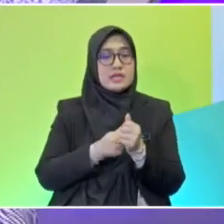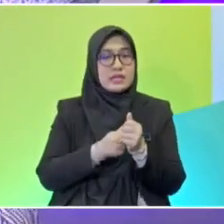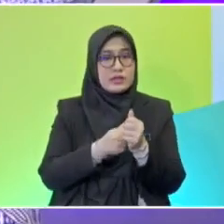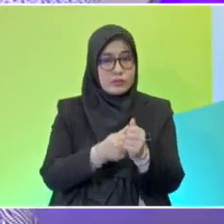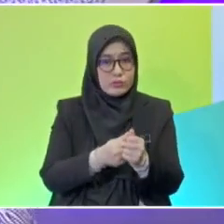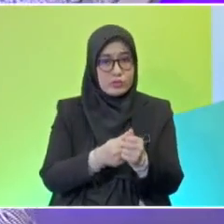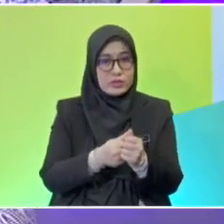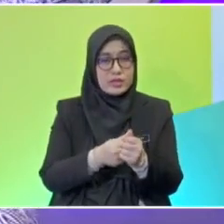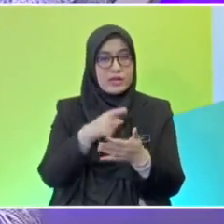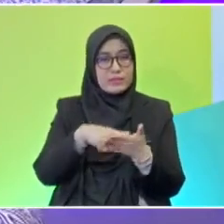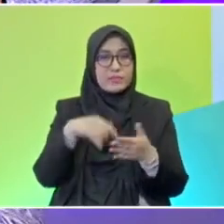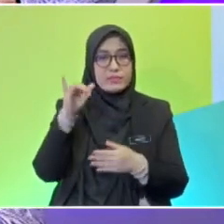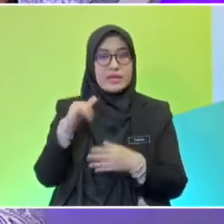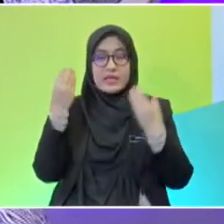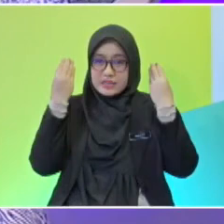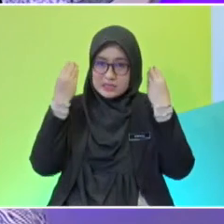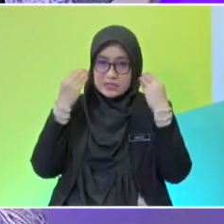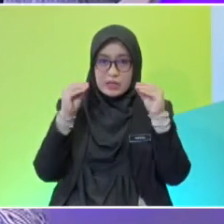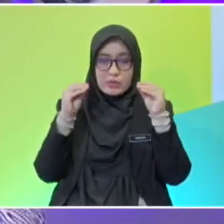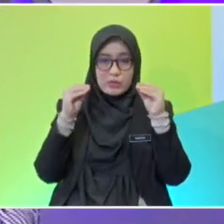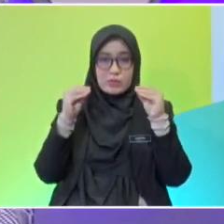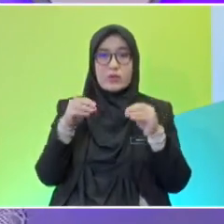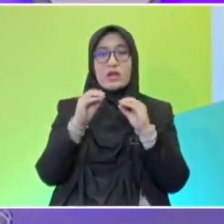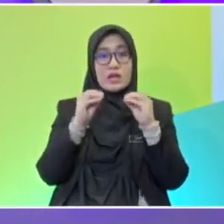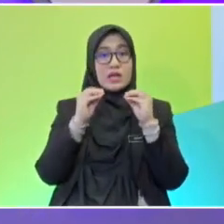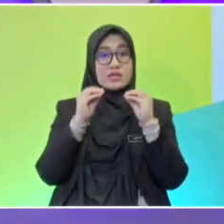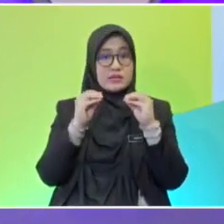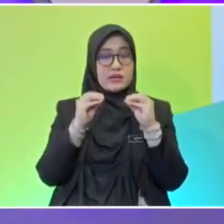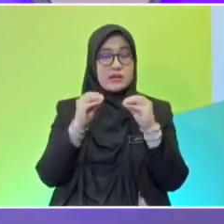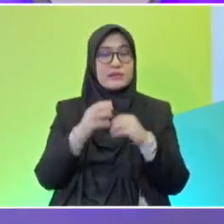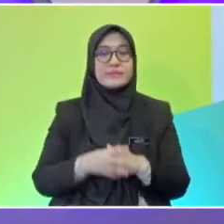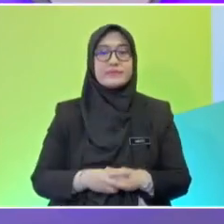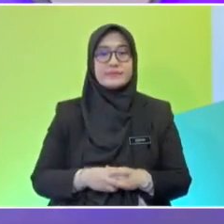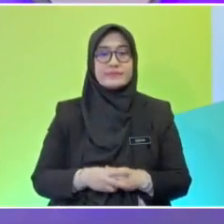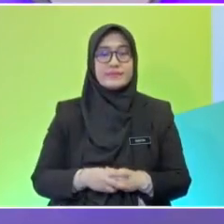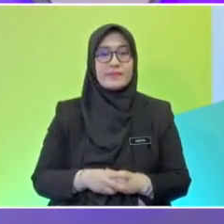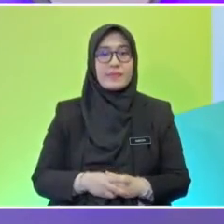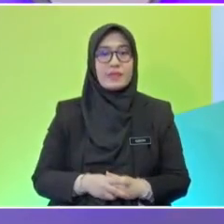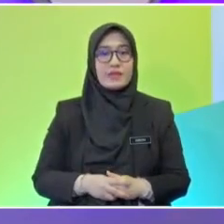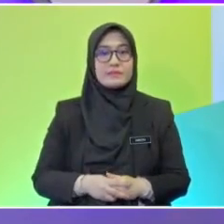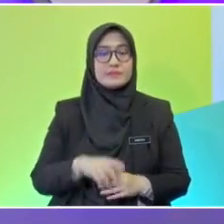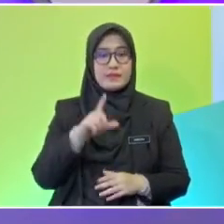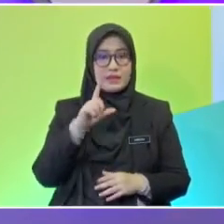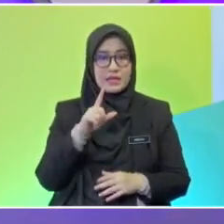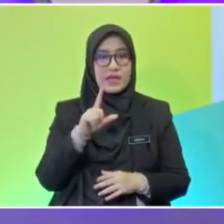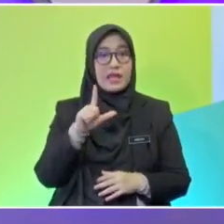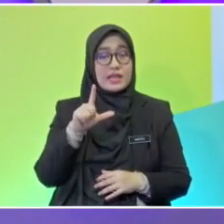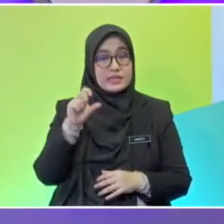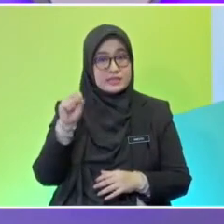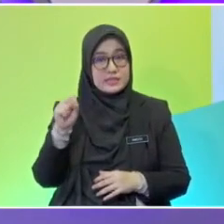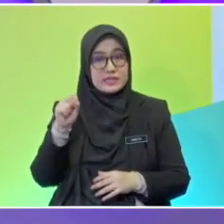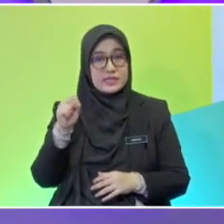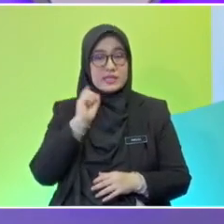teach. Alright, so we have got learning standards. To be able to understand the learning standards, we can get